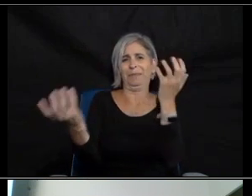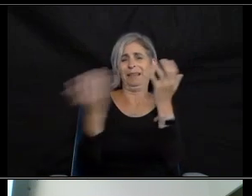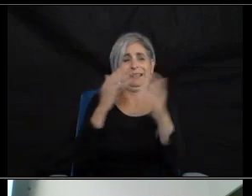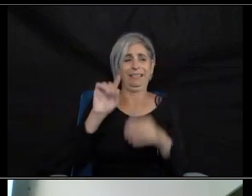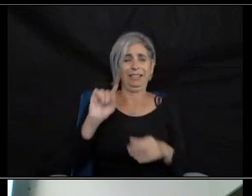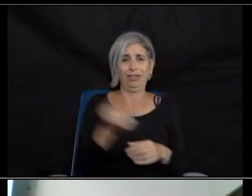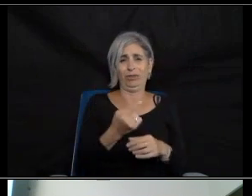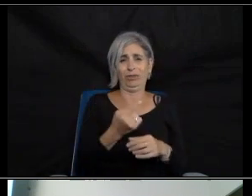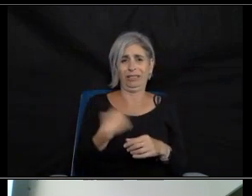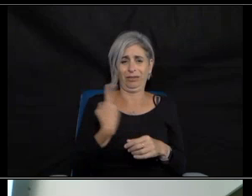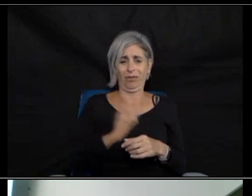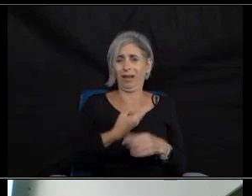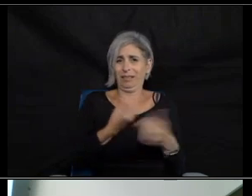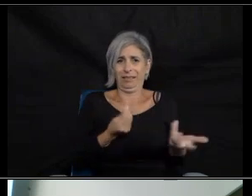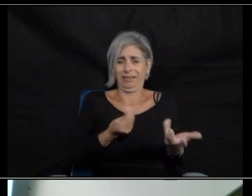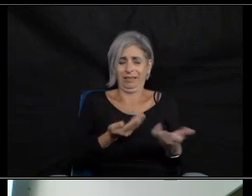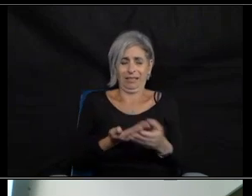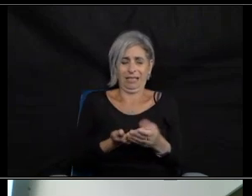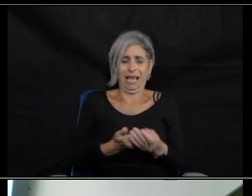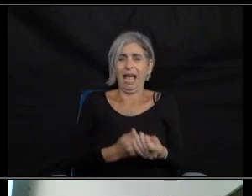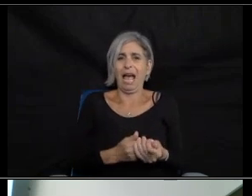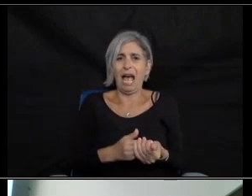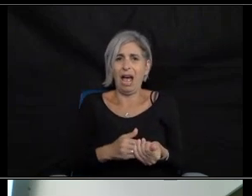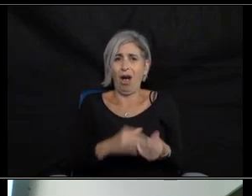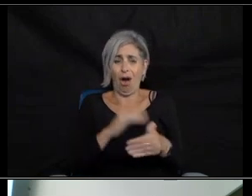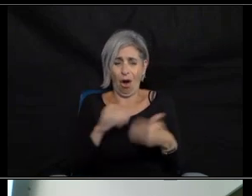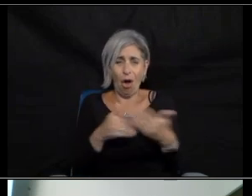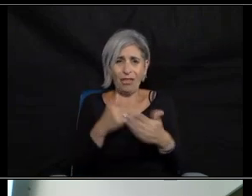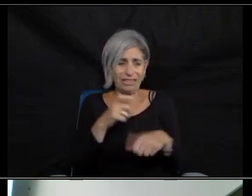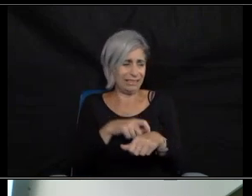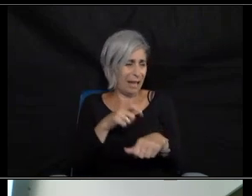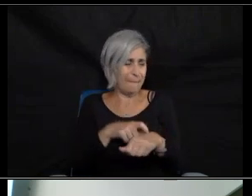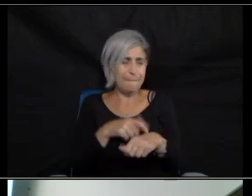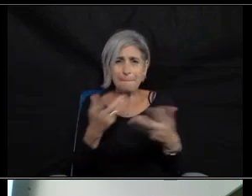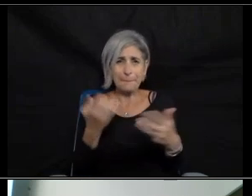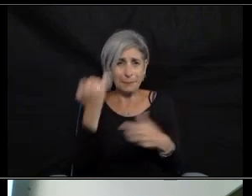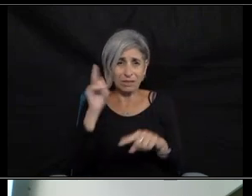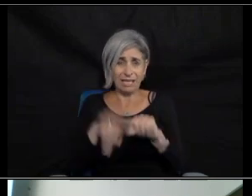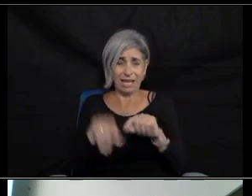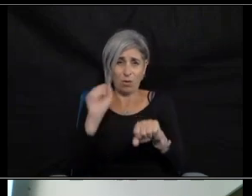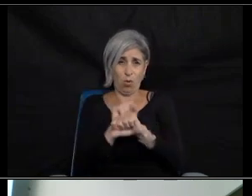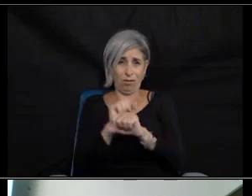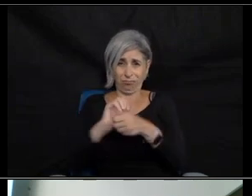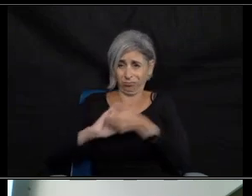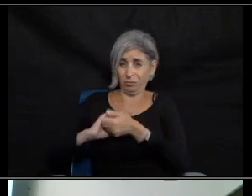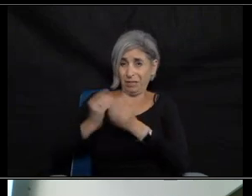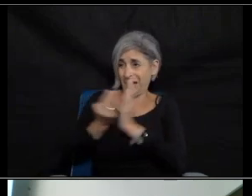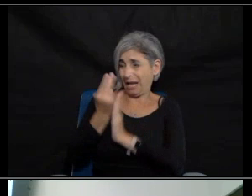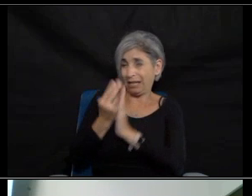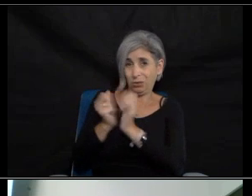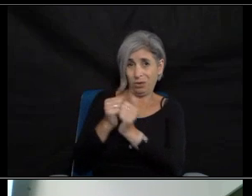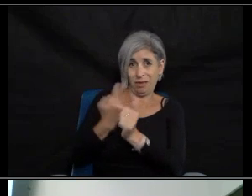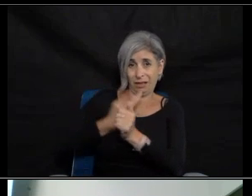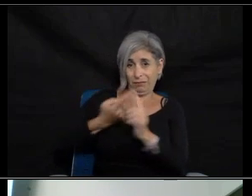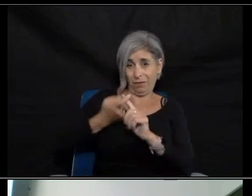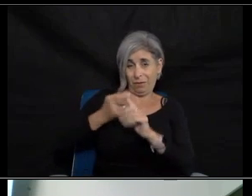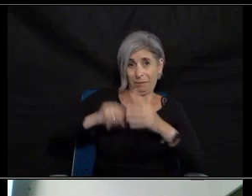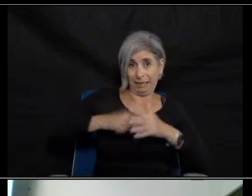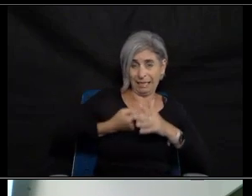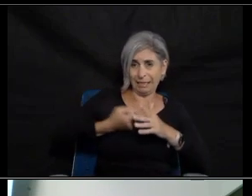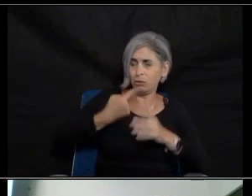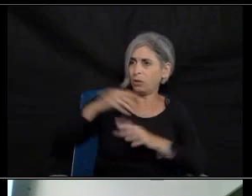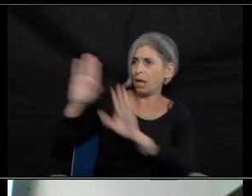insulting to want to go down this path after all this. And if we can't work with somebody who's going to be honest with us from the get-go, that can